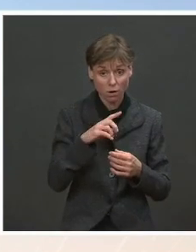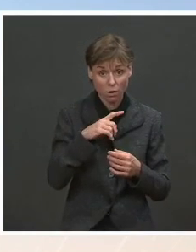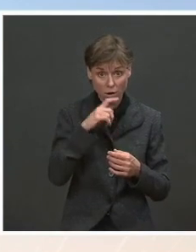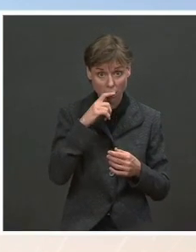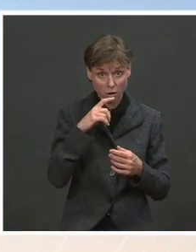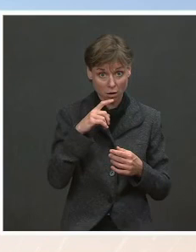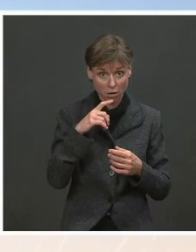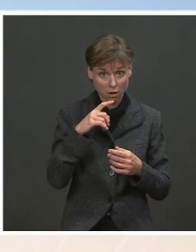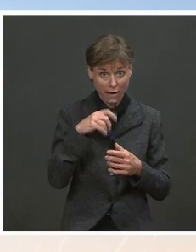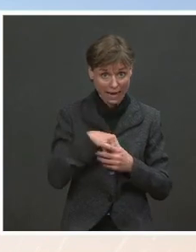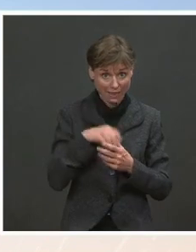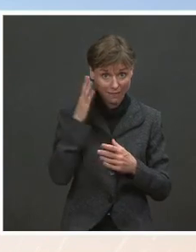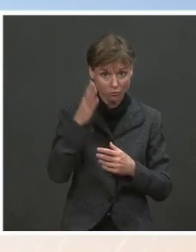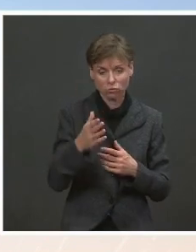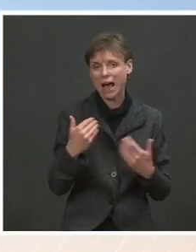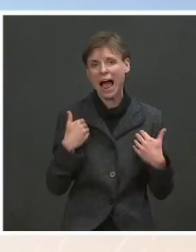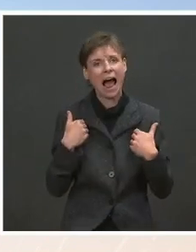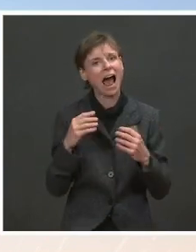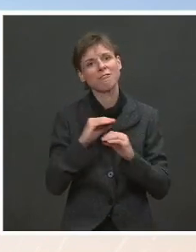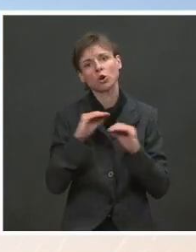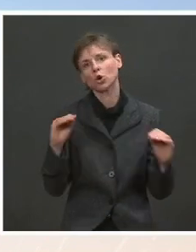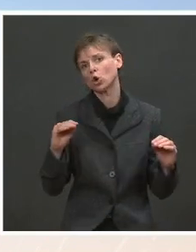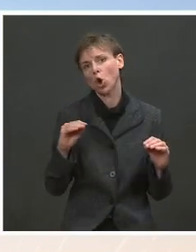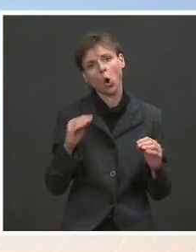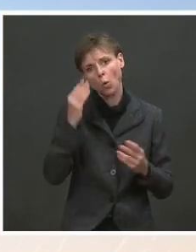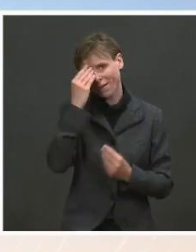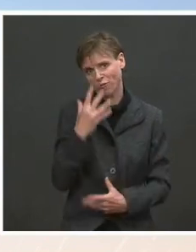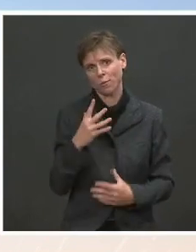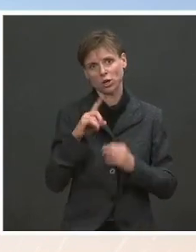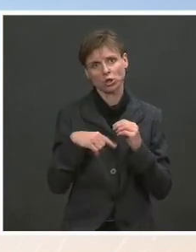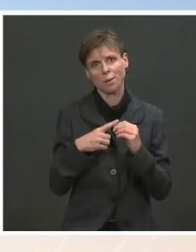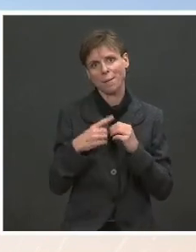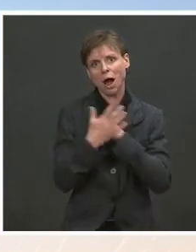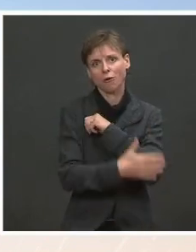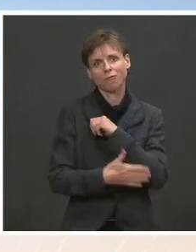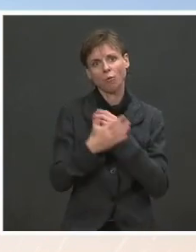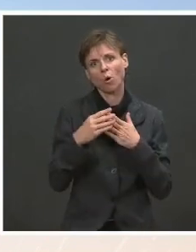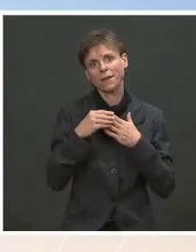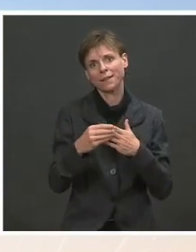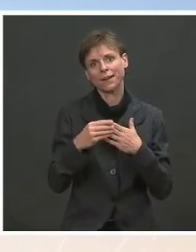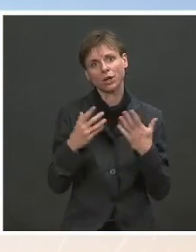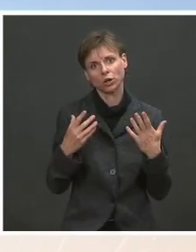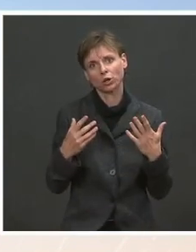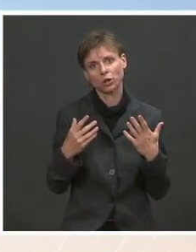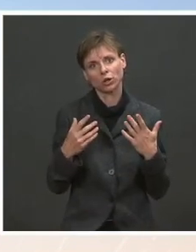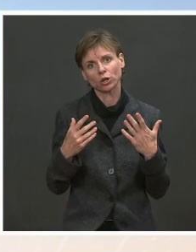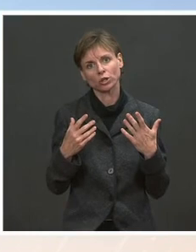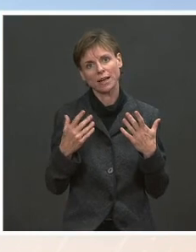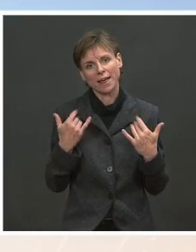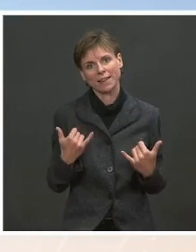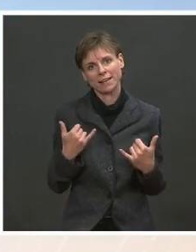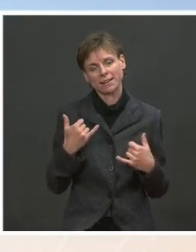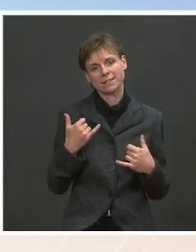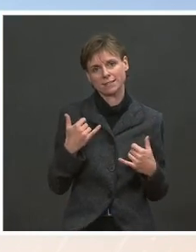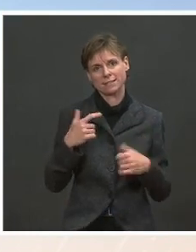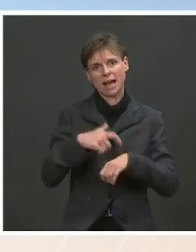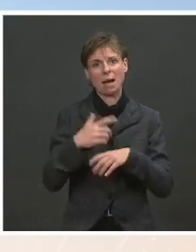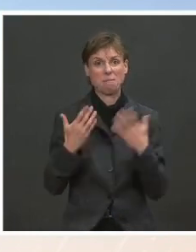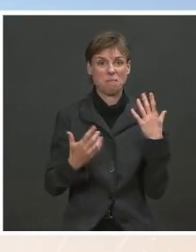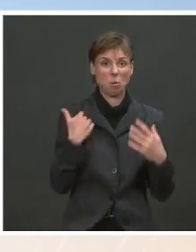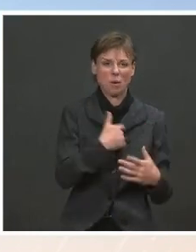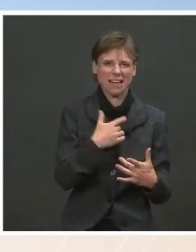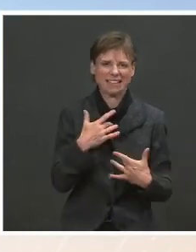future? I don't have any previews for you on foreign leader calls at this point. Typically, we preview those maybe the day